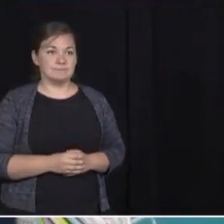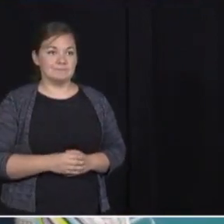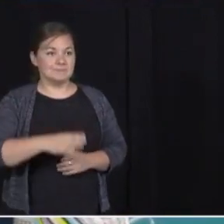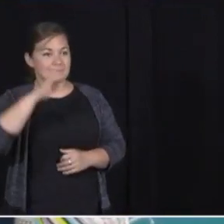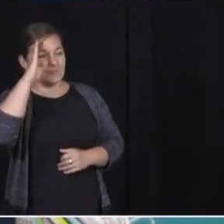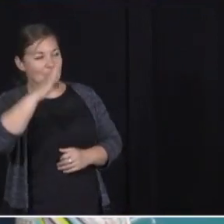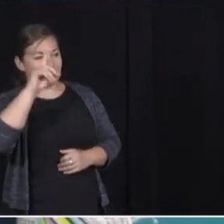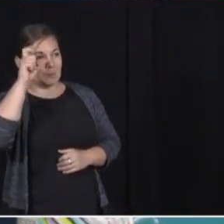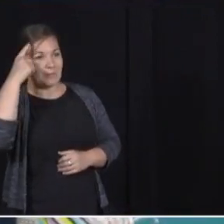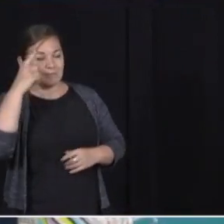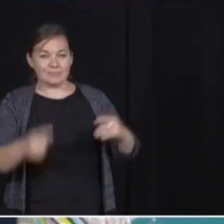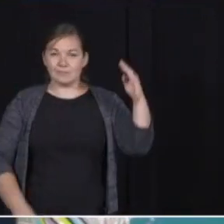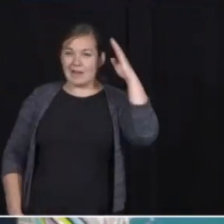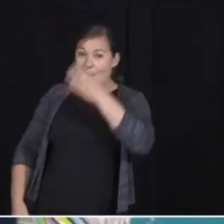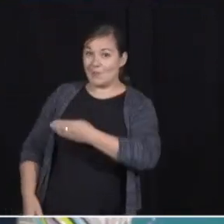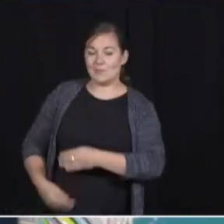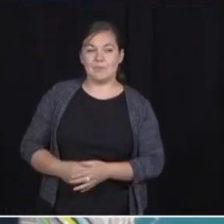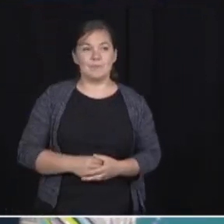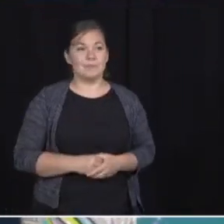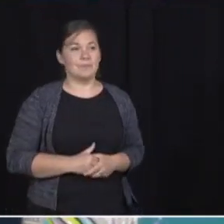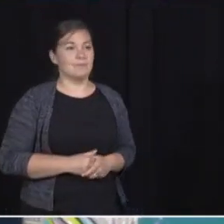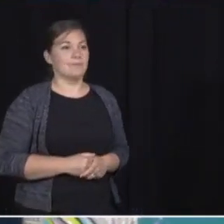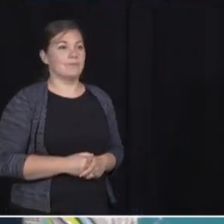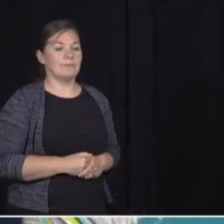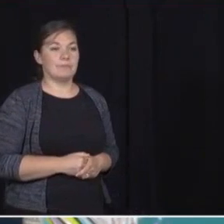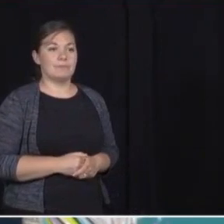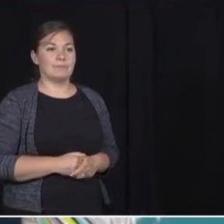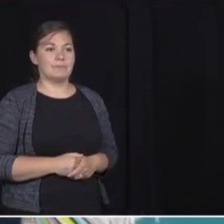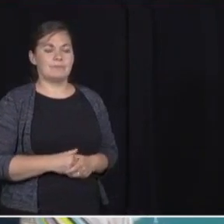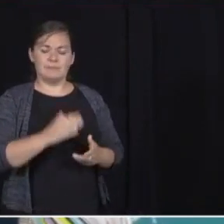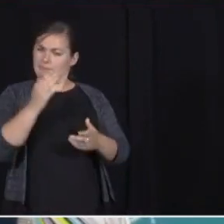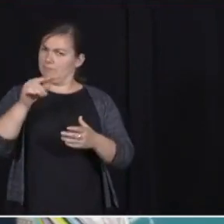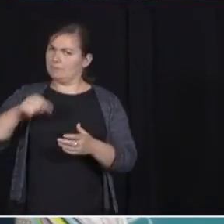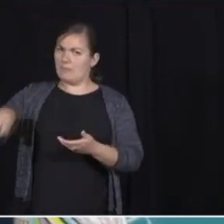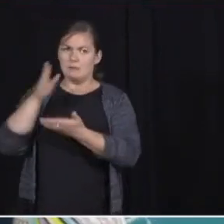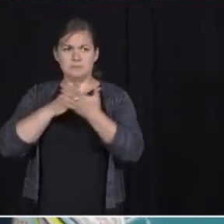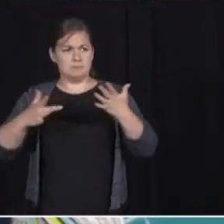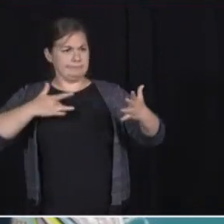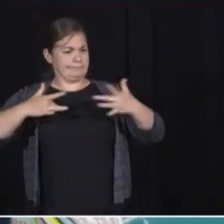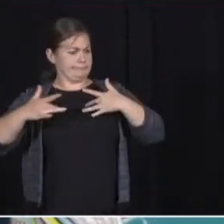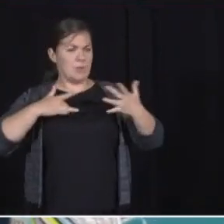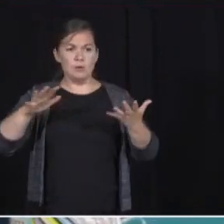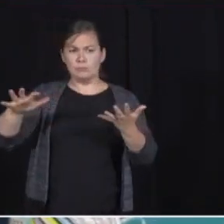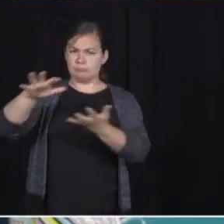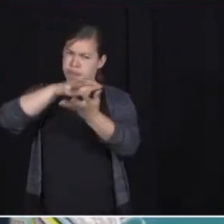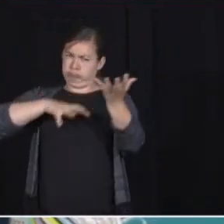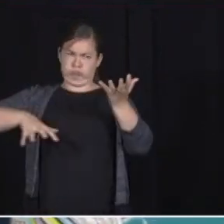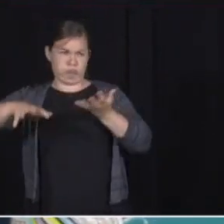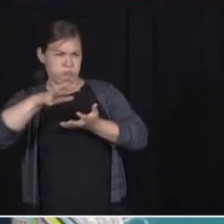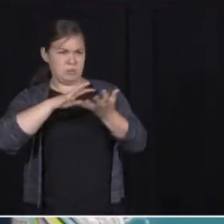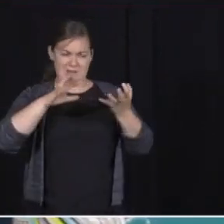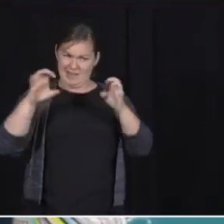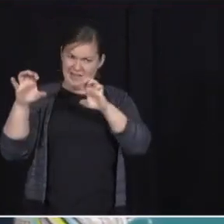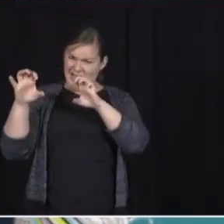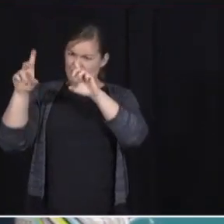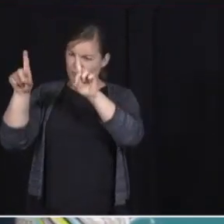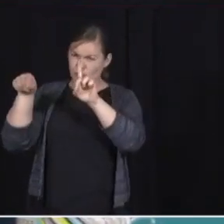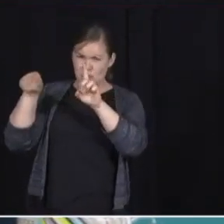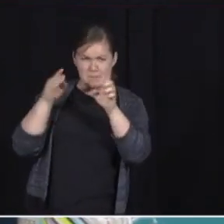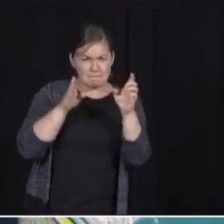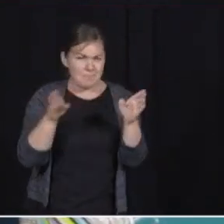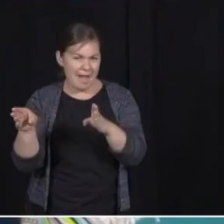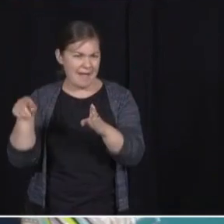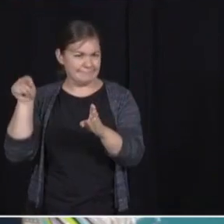Laura. The first is about some concerns and confusion with the education plan. With